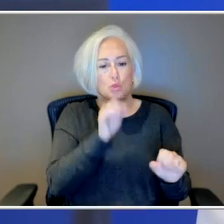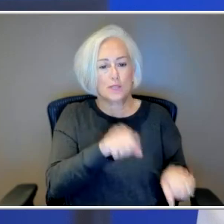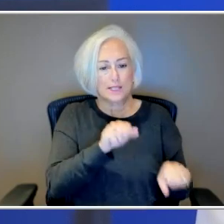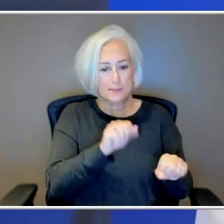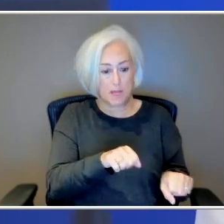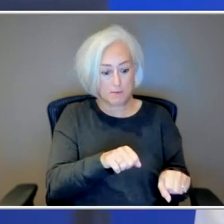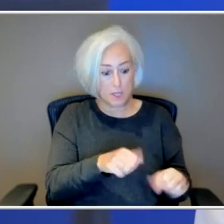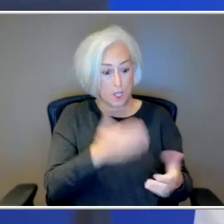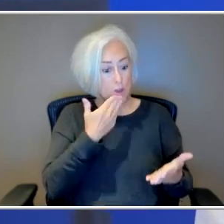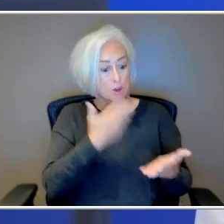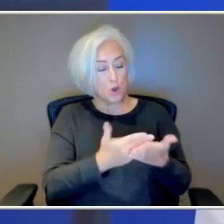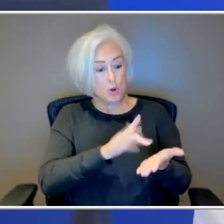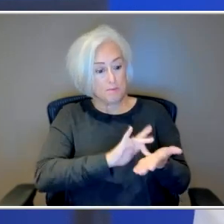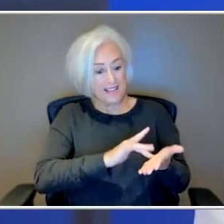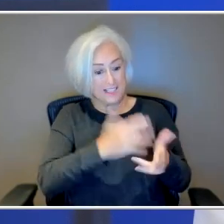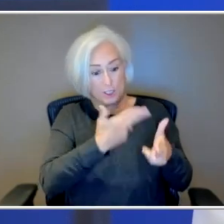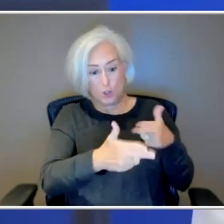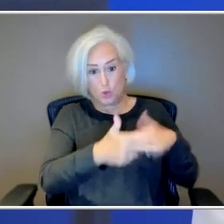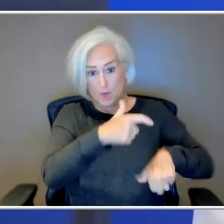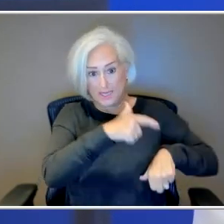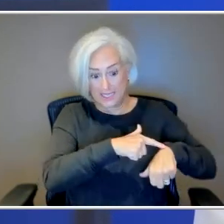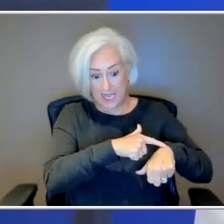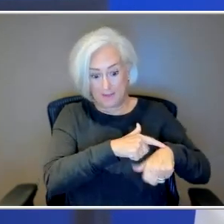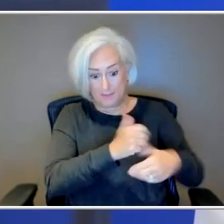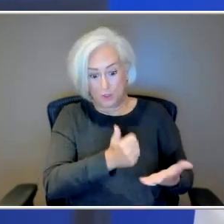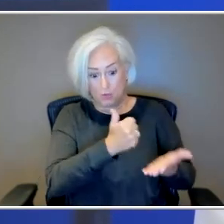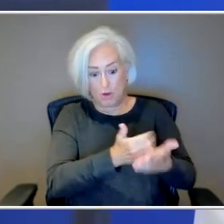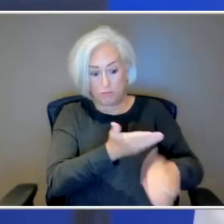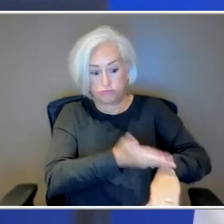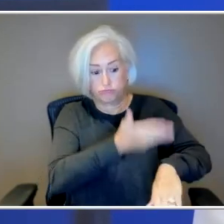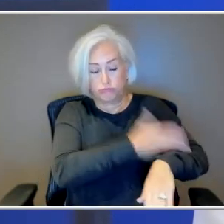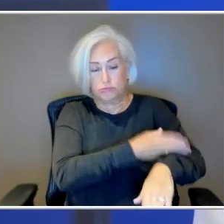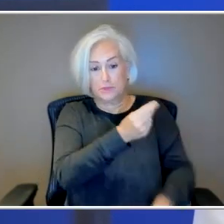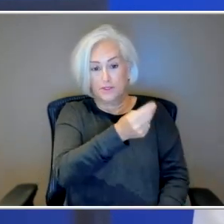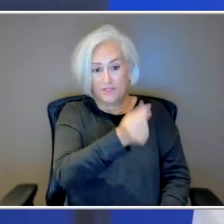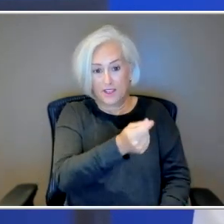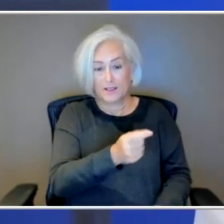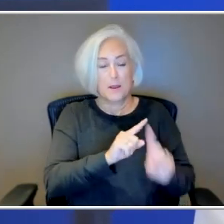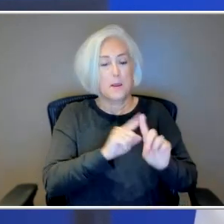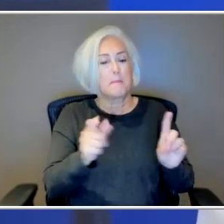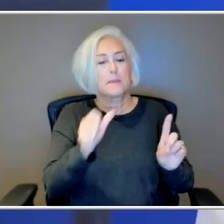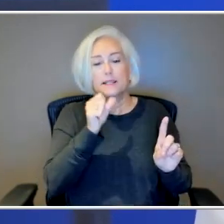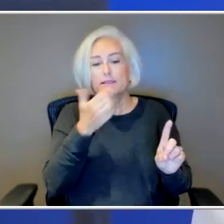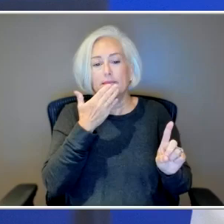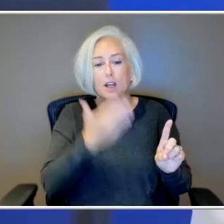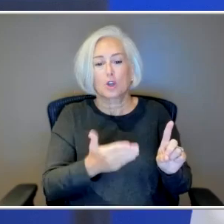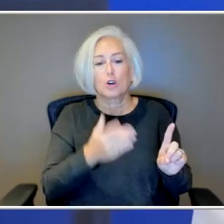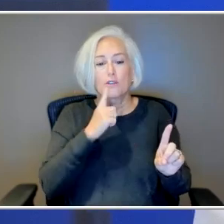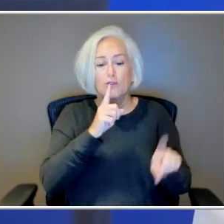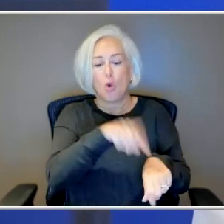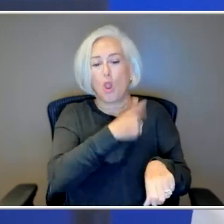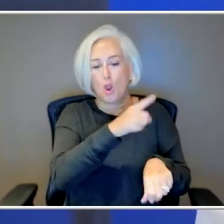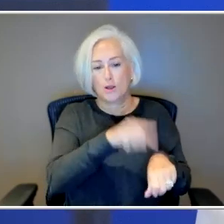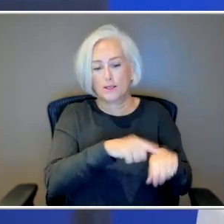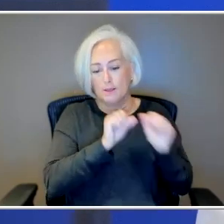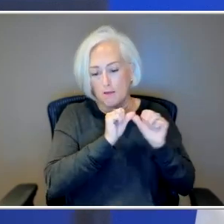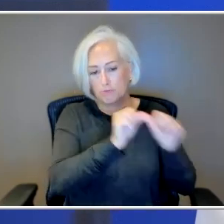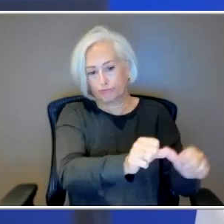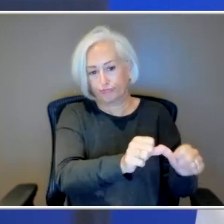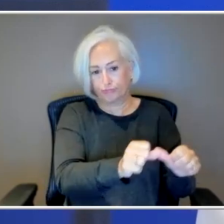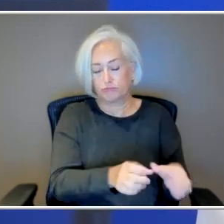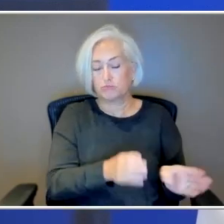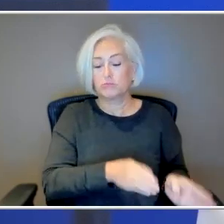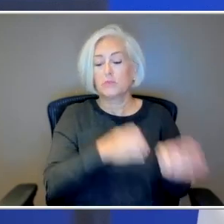only for a short term to make patients feel better. It's not good for our patients to be on the medications for long term. After this, actually,